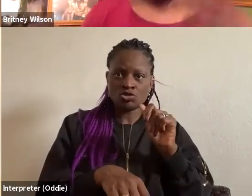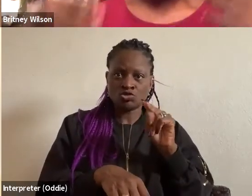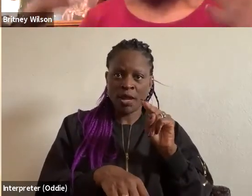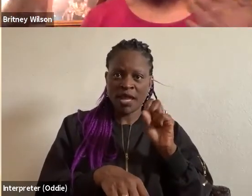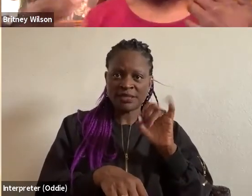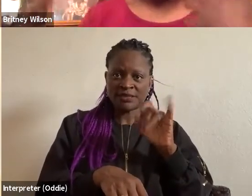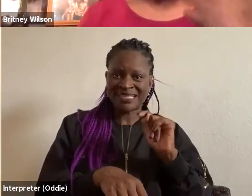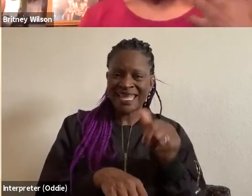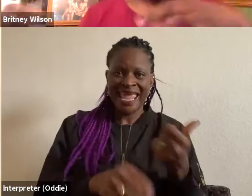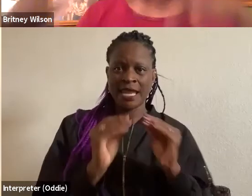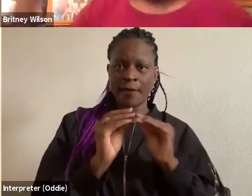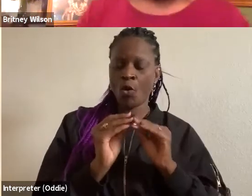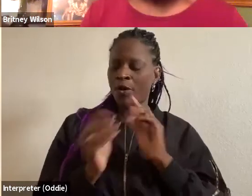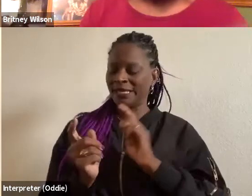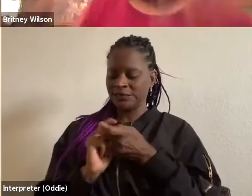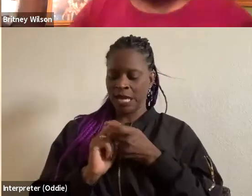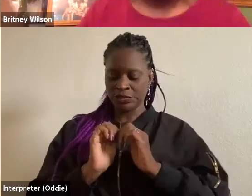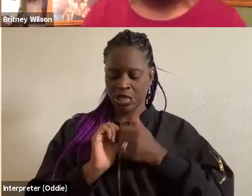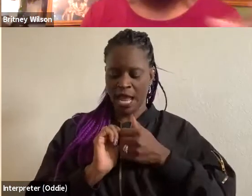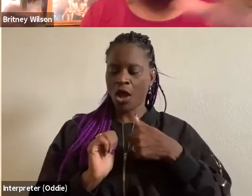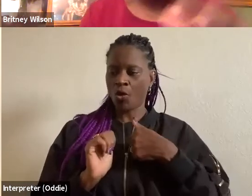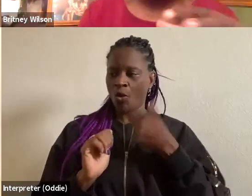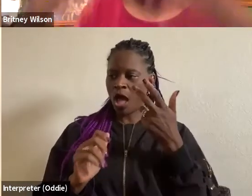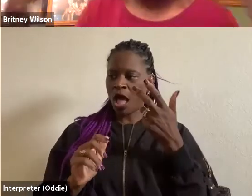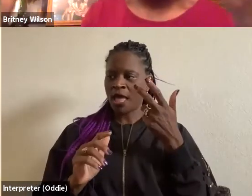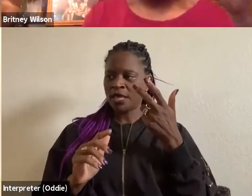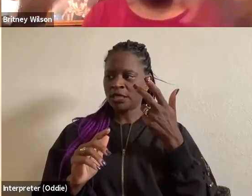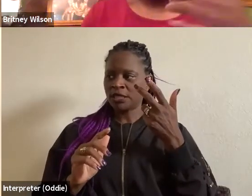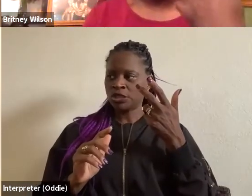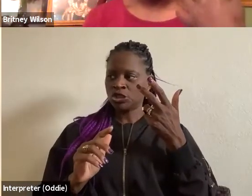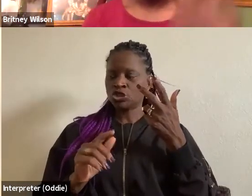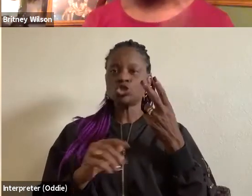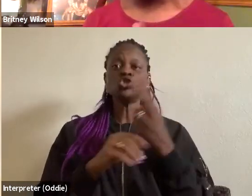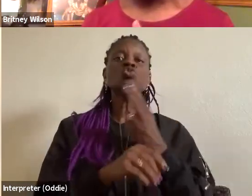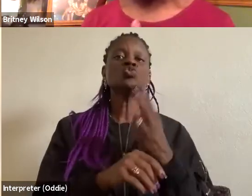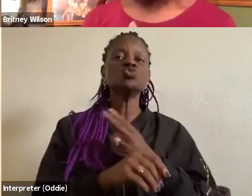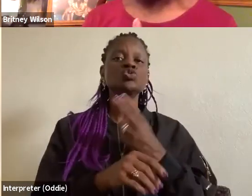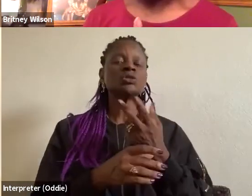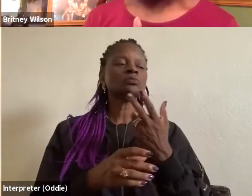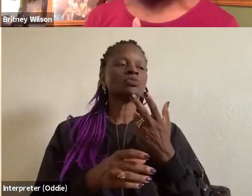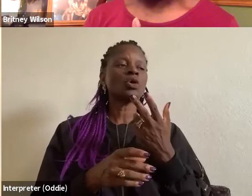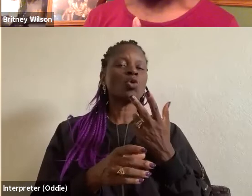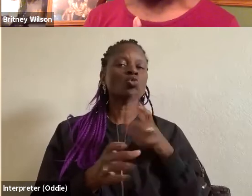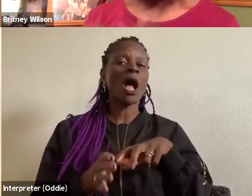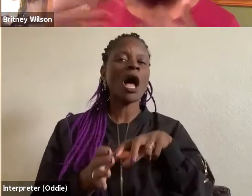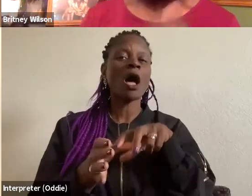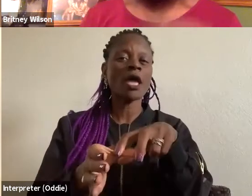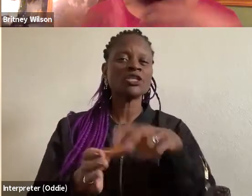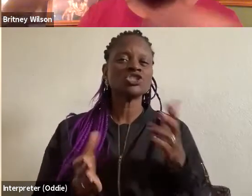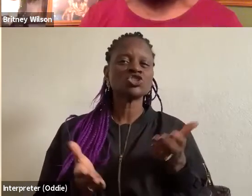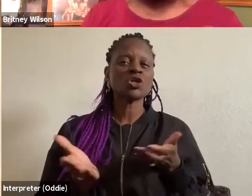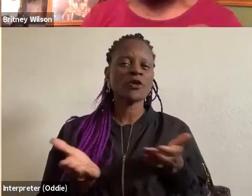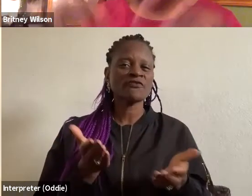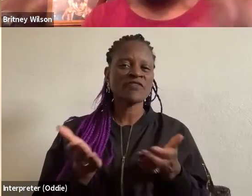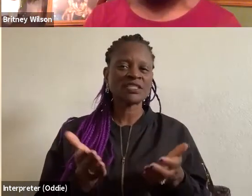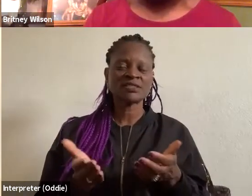services. So I think this is a long answer, but I think the way I view it now is, talking about it,